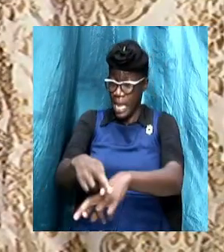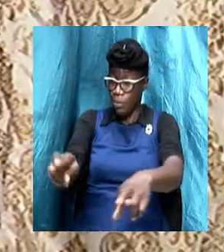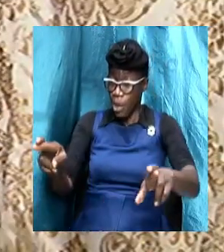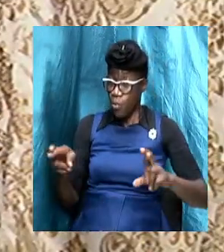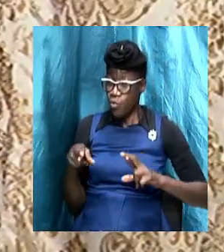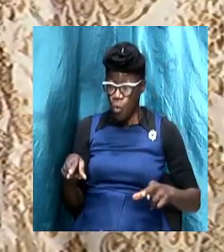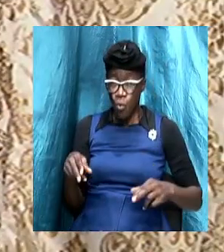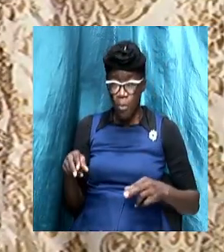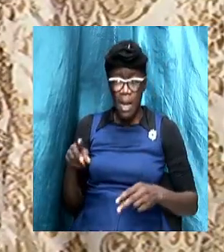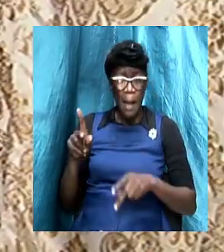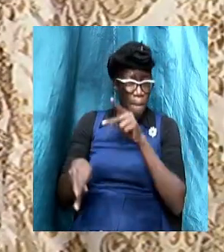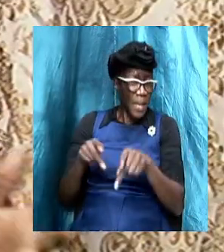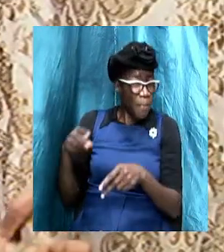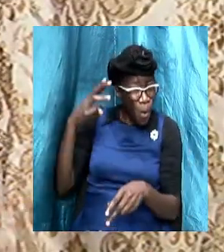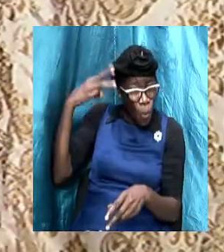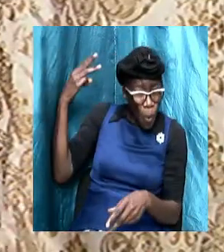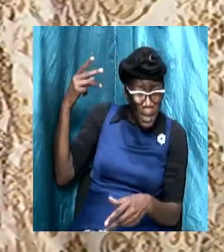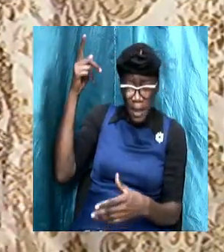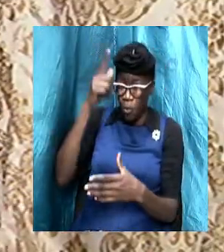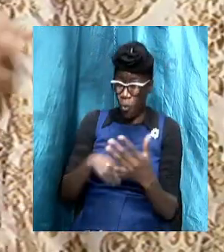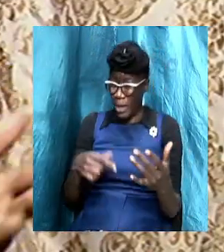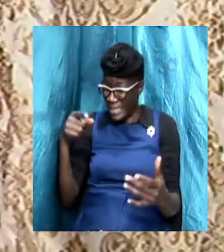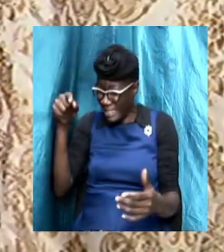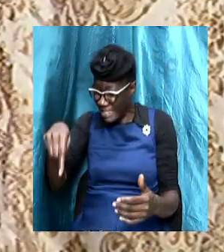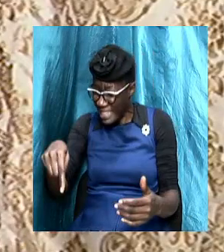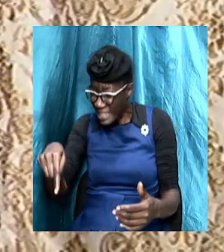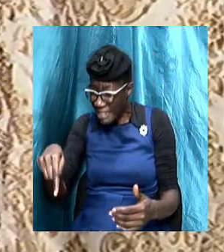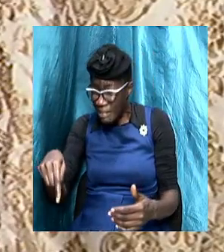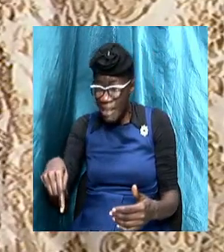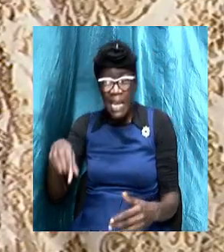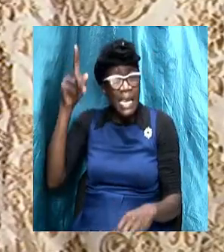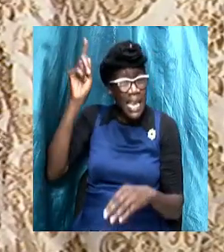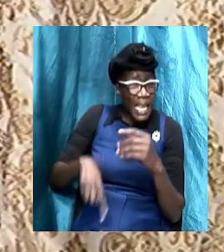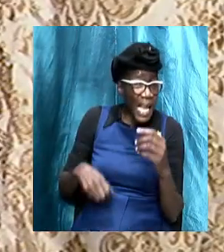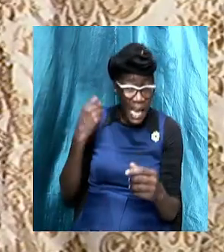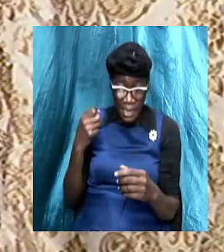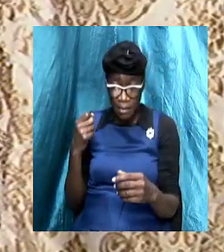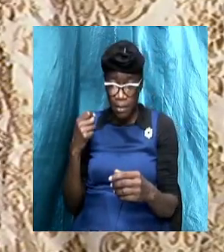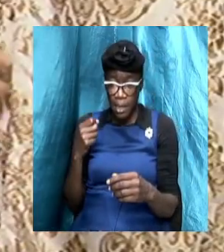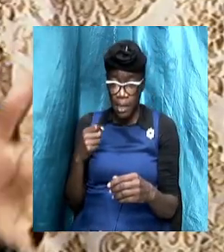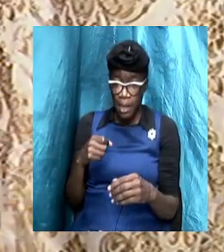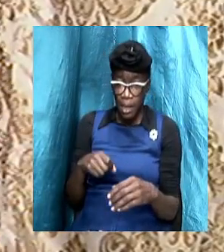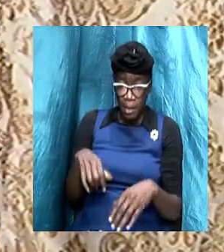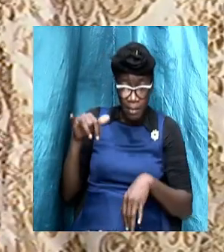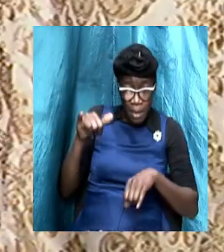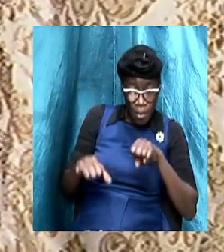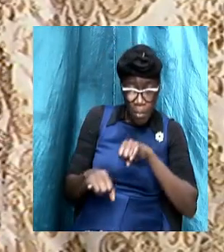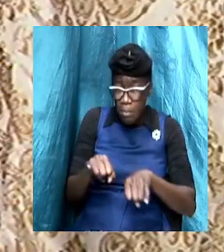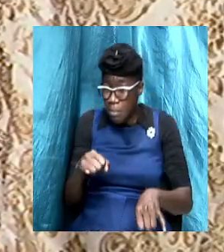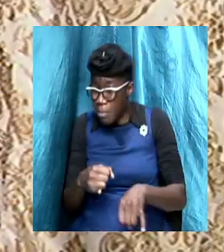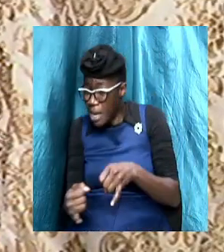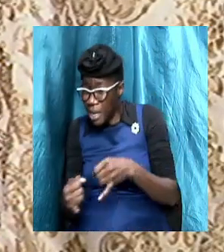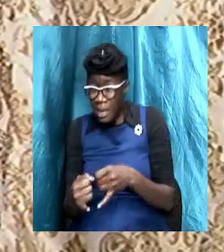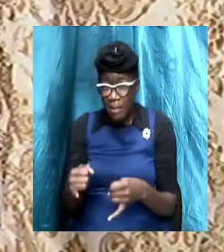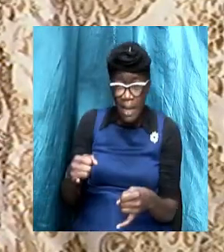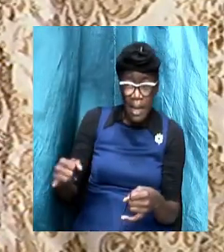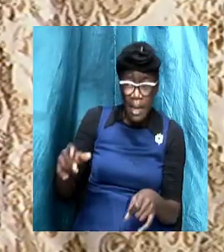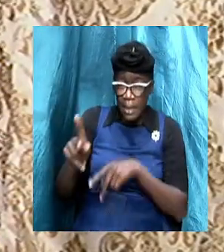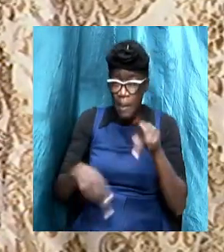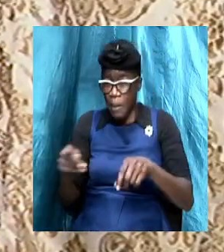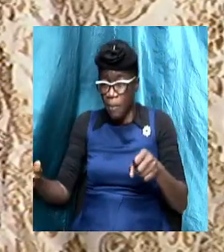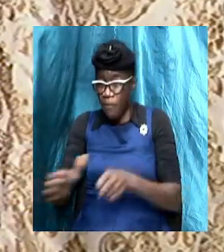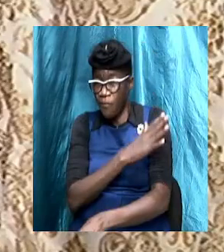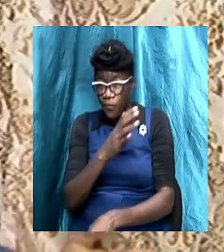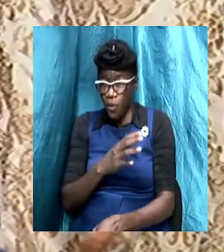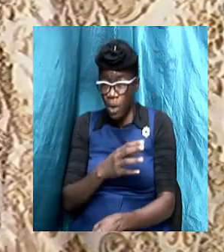wondering, what is this? Some people couldn't fathom it. So they start to mock and say, these men are full of new wine. And I remember